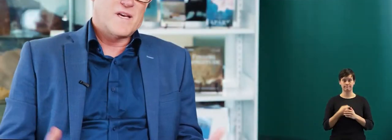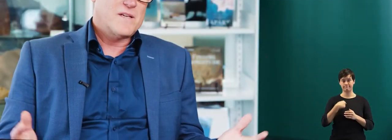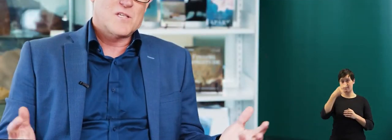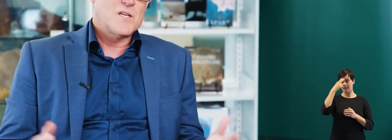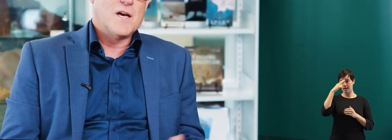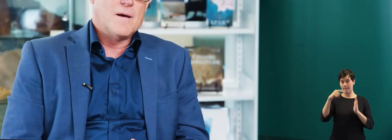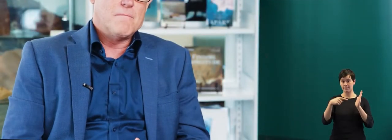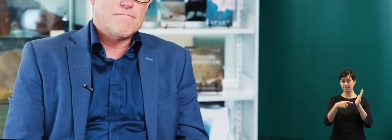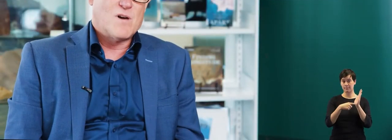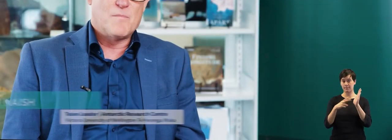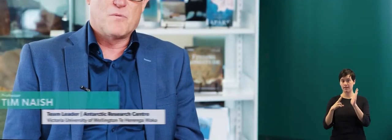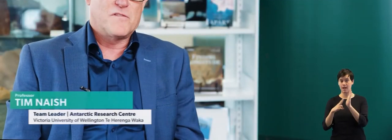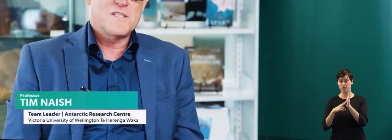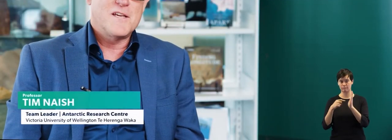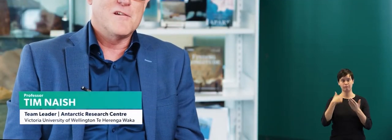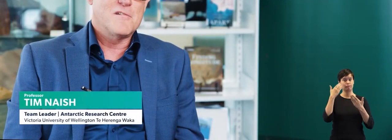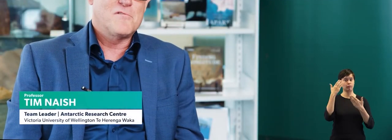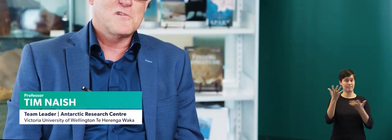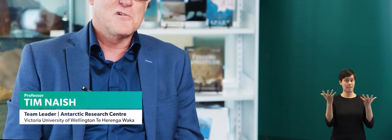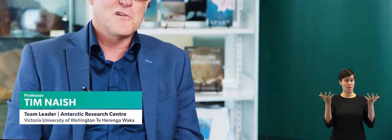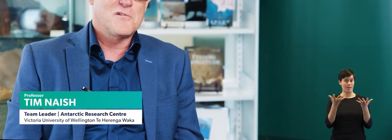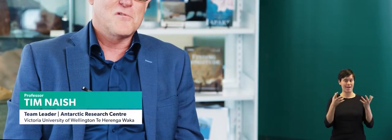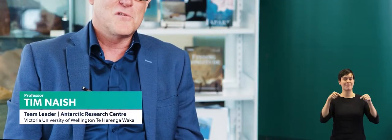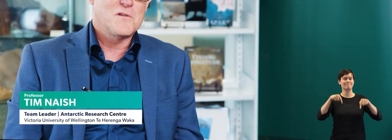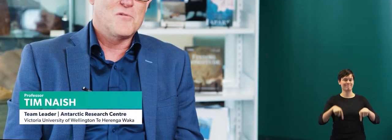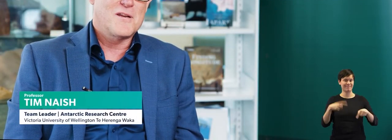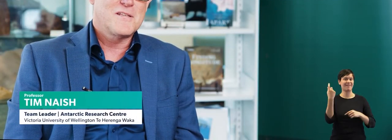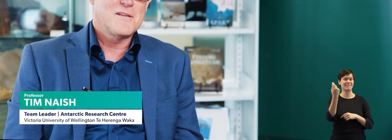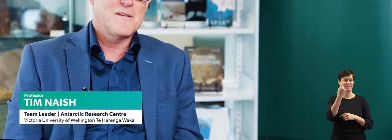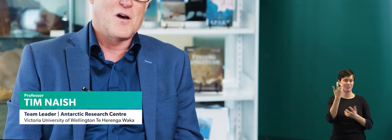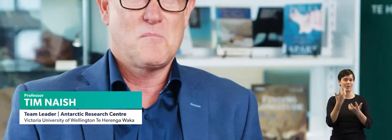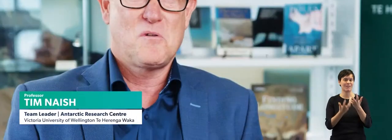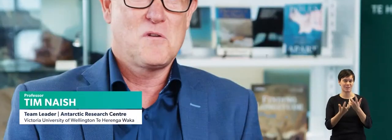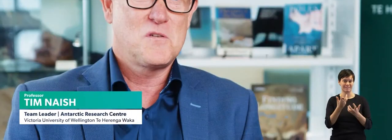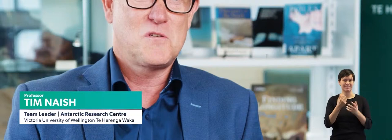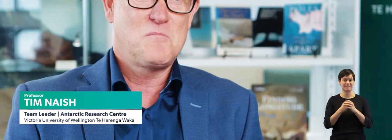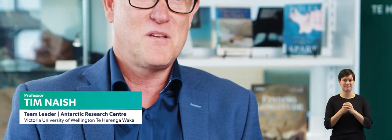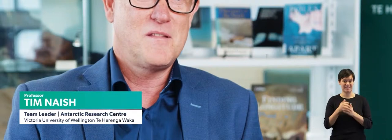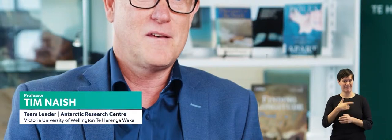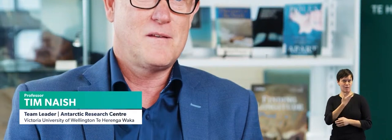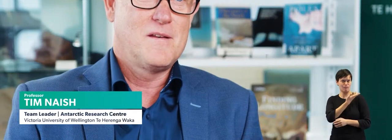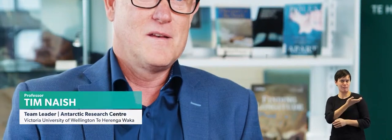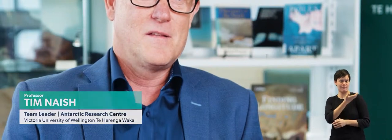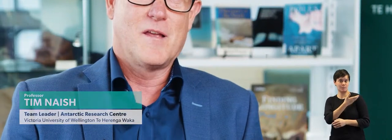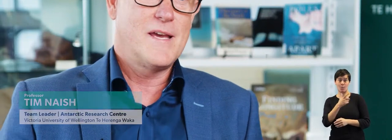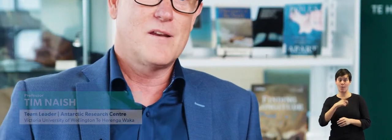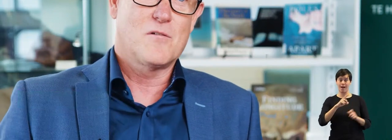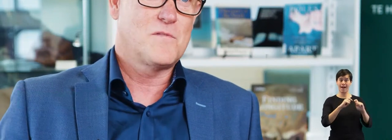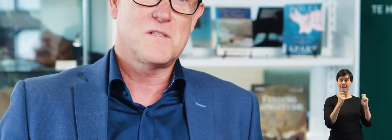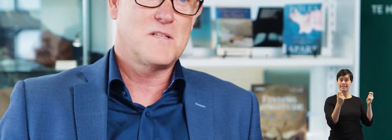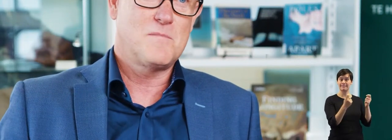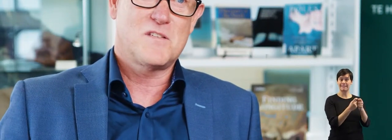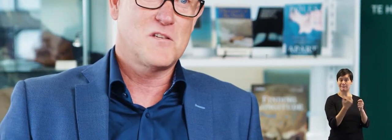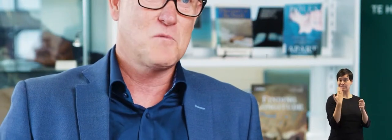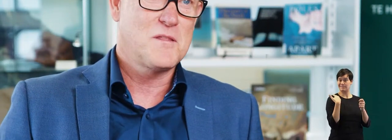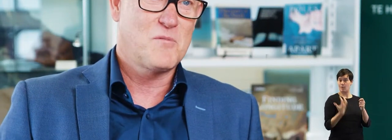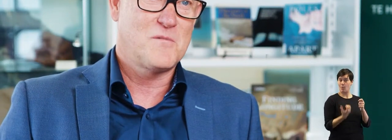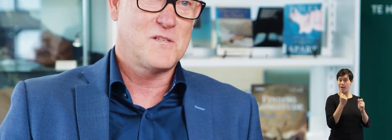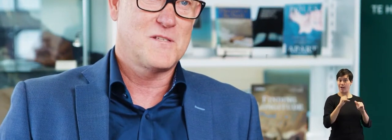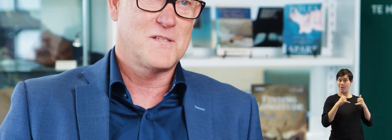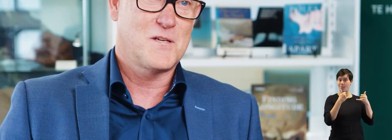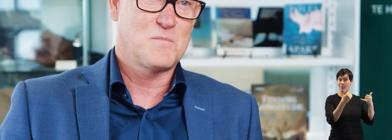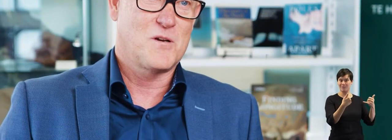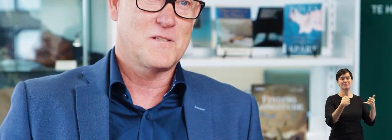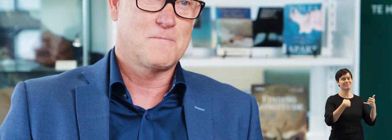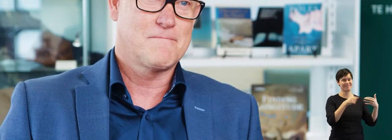I'm Tim Naish. I'm a professor here at Victoria University of Wellington. I'm privileged to be the leader of this team that's just won the